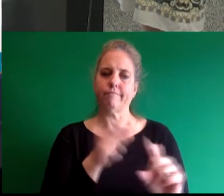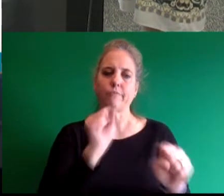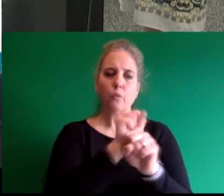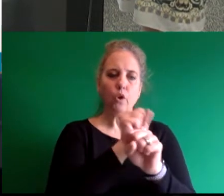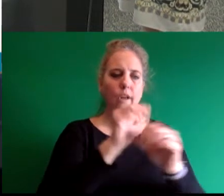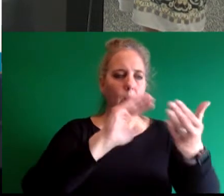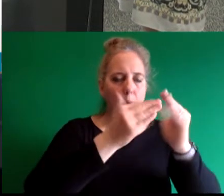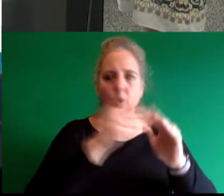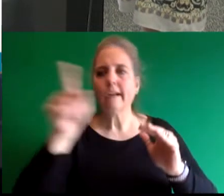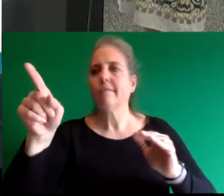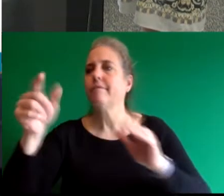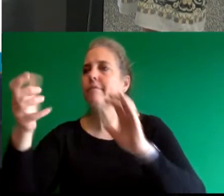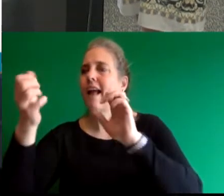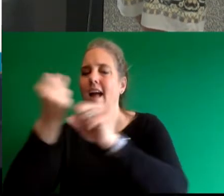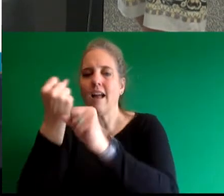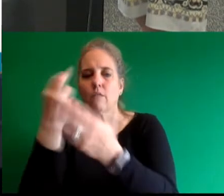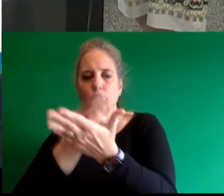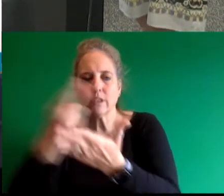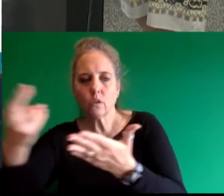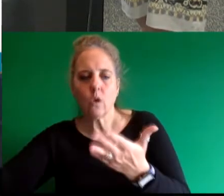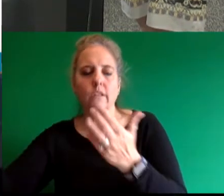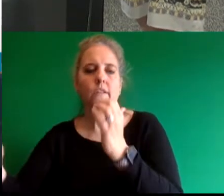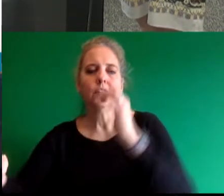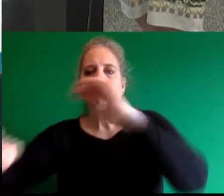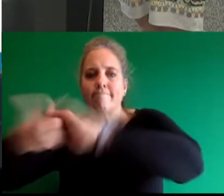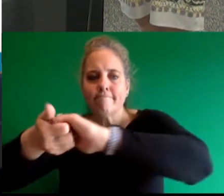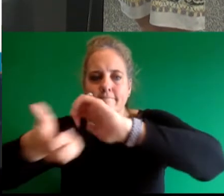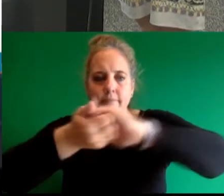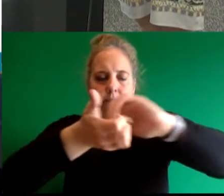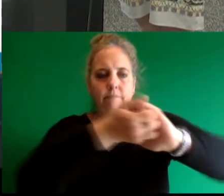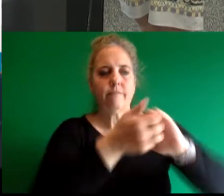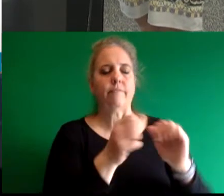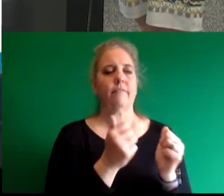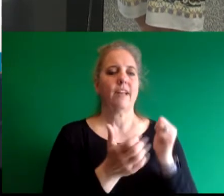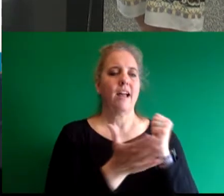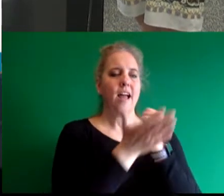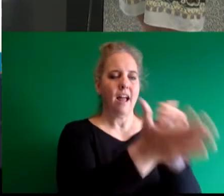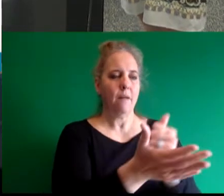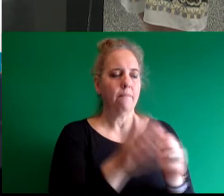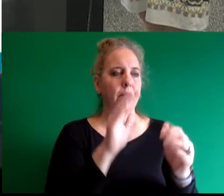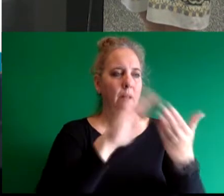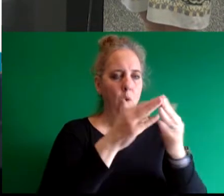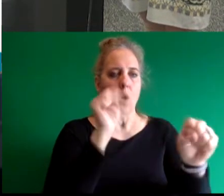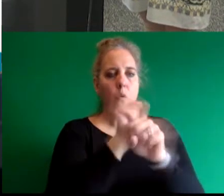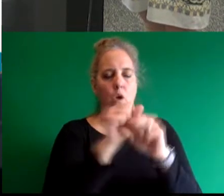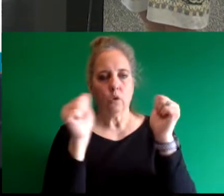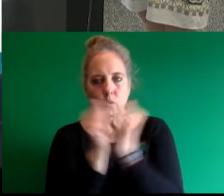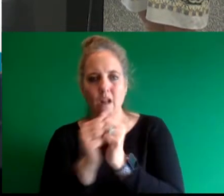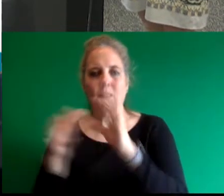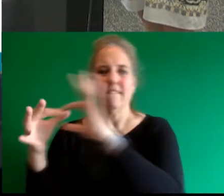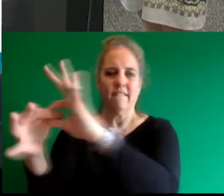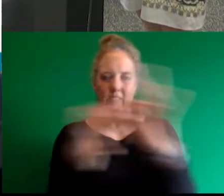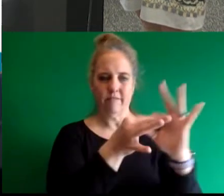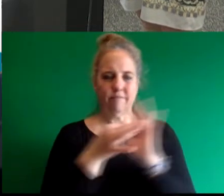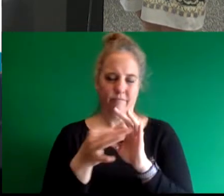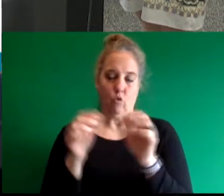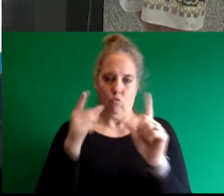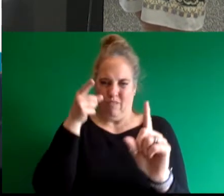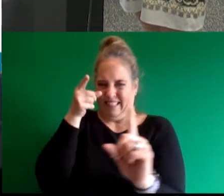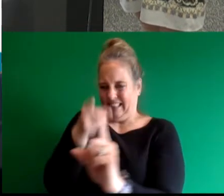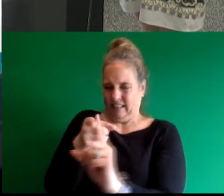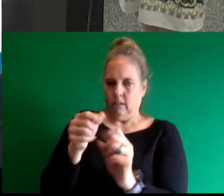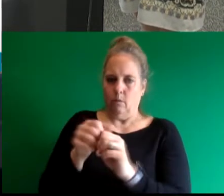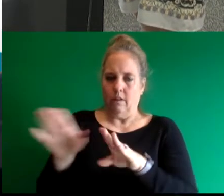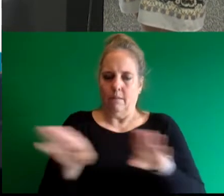pull the community together in that space with a focus on behavioral health. We have care coordinators